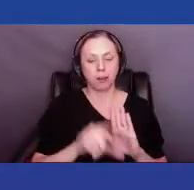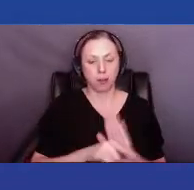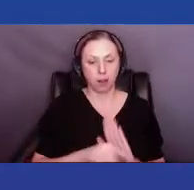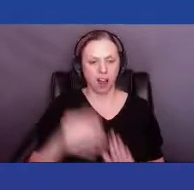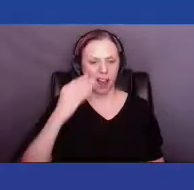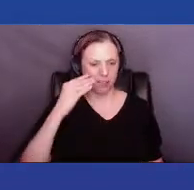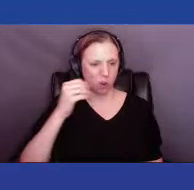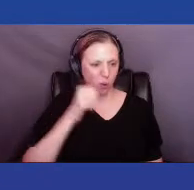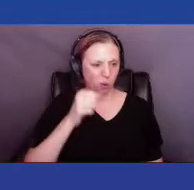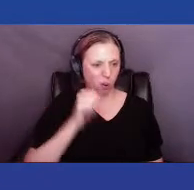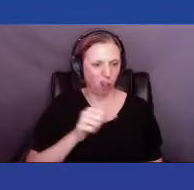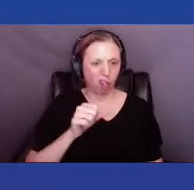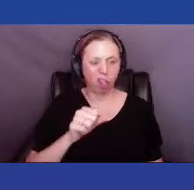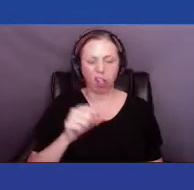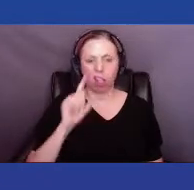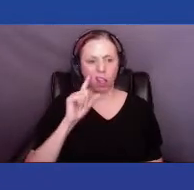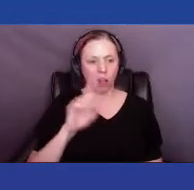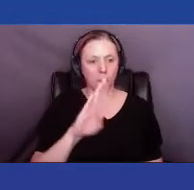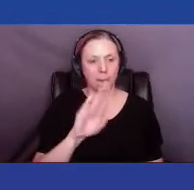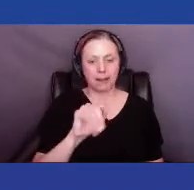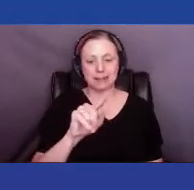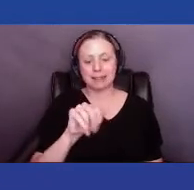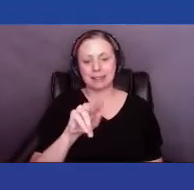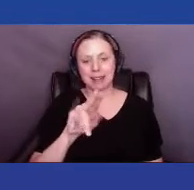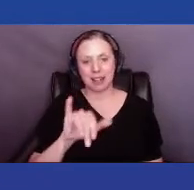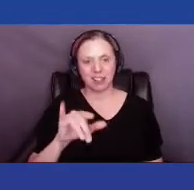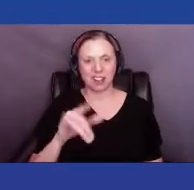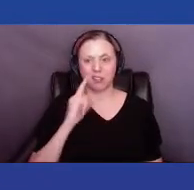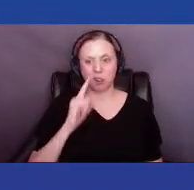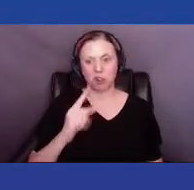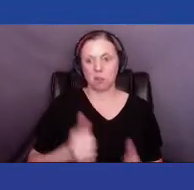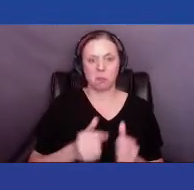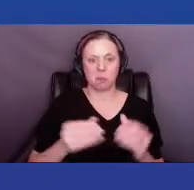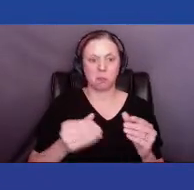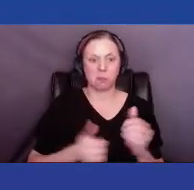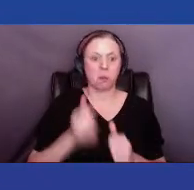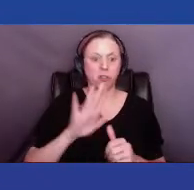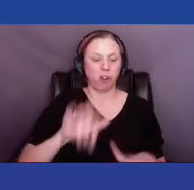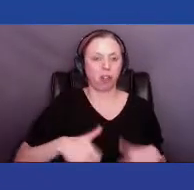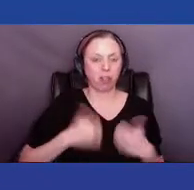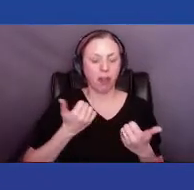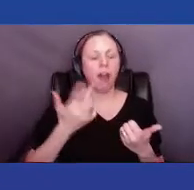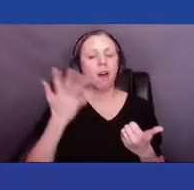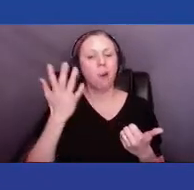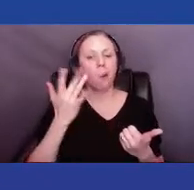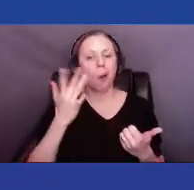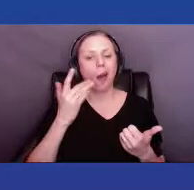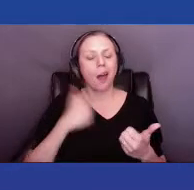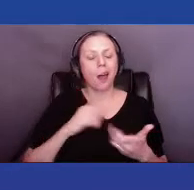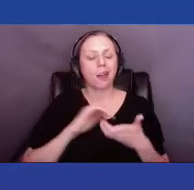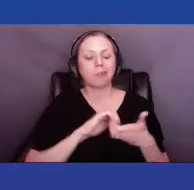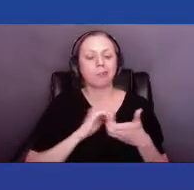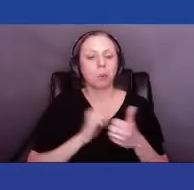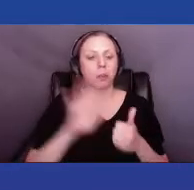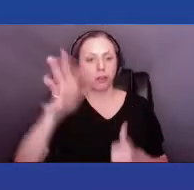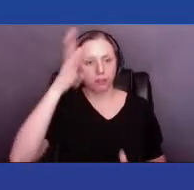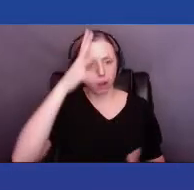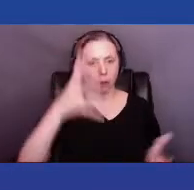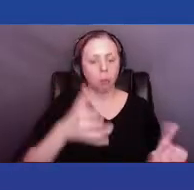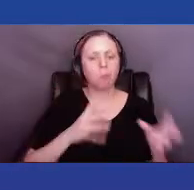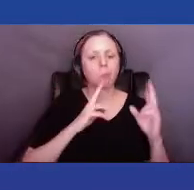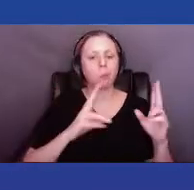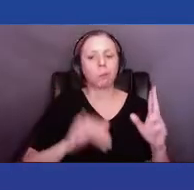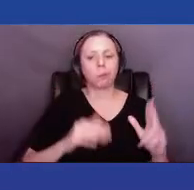of her life at this point, out of collaboration with her father. And so just wanting to really honor that process and the process